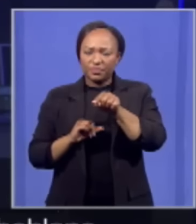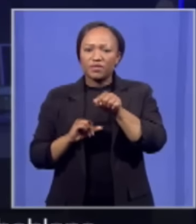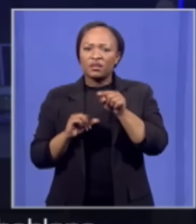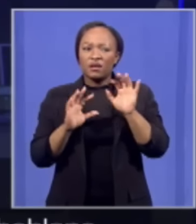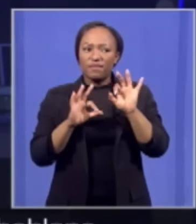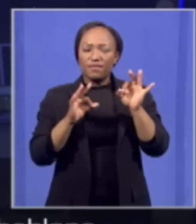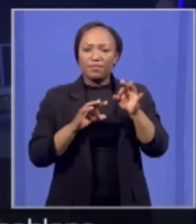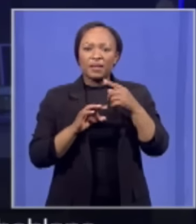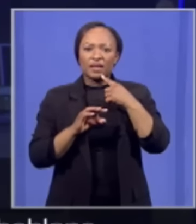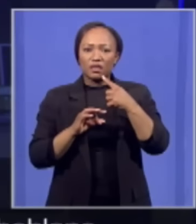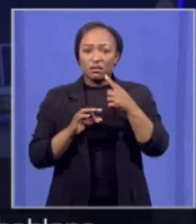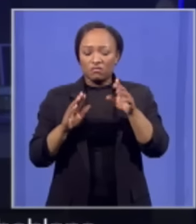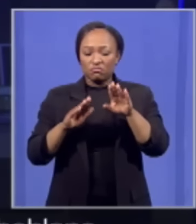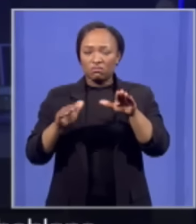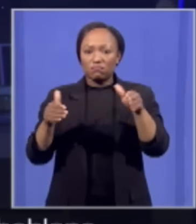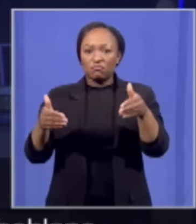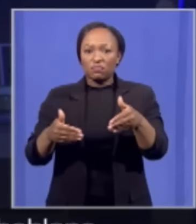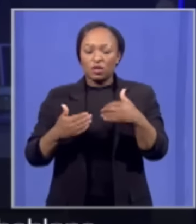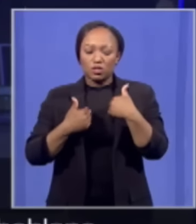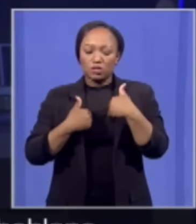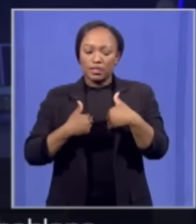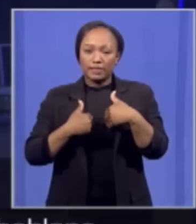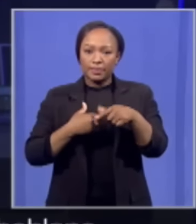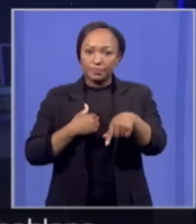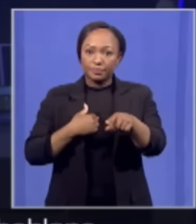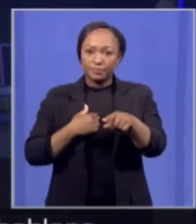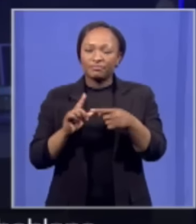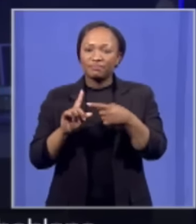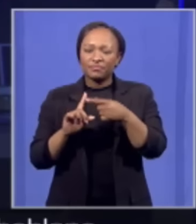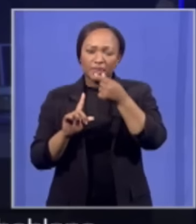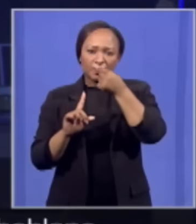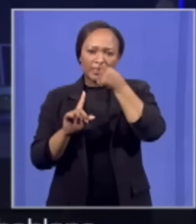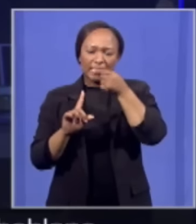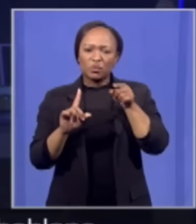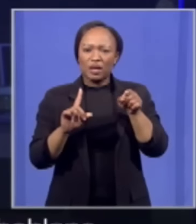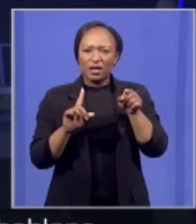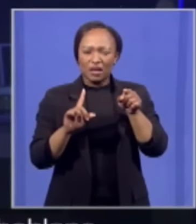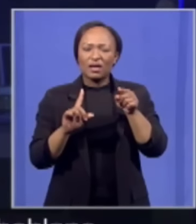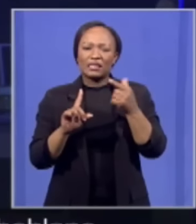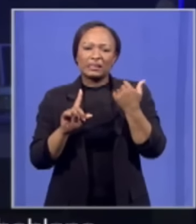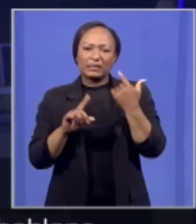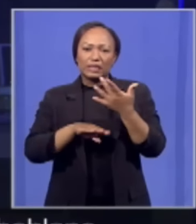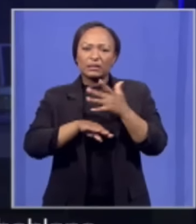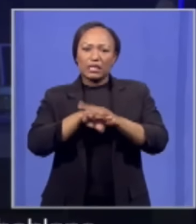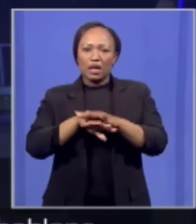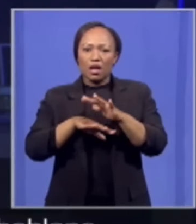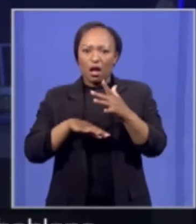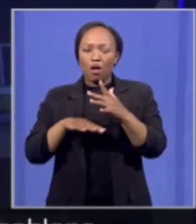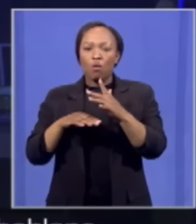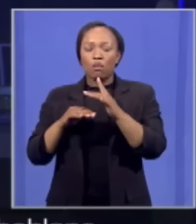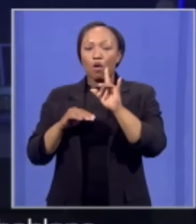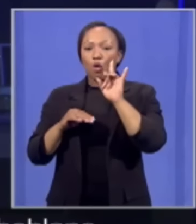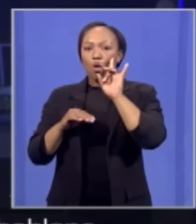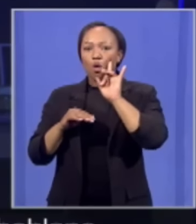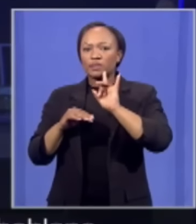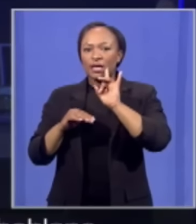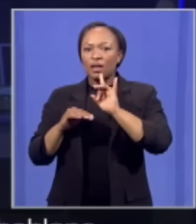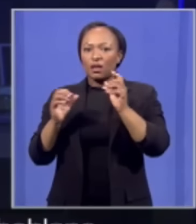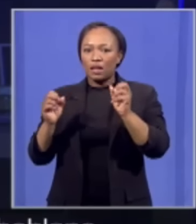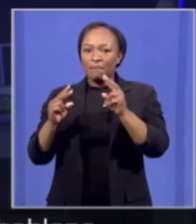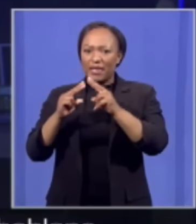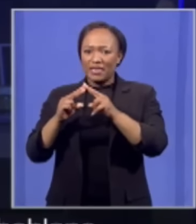o tla bolokwa ka Sontaha sona se tlang. Mthethwa o hlokaetse beke e fetileng ka mora ho wela ho tloha mokatong wa bo 20 ana le metsommedi hoteleng